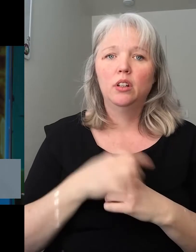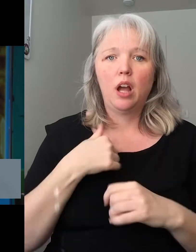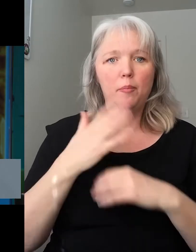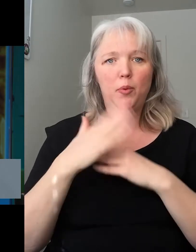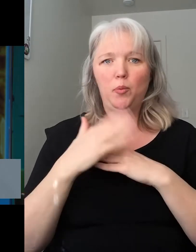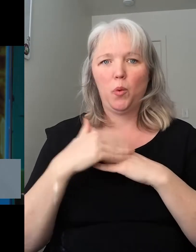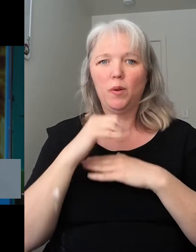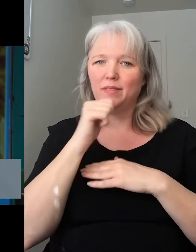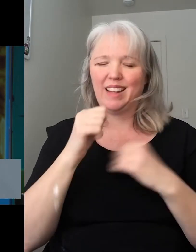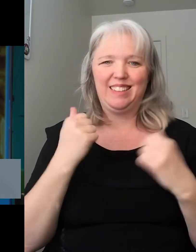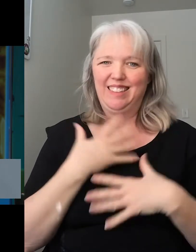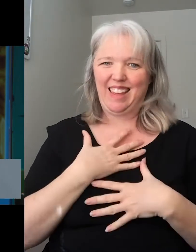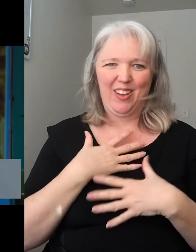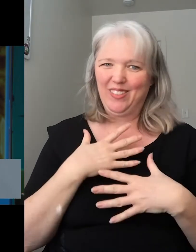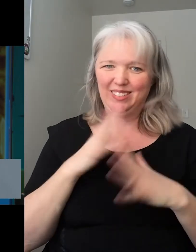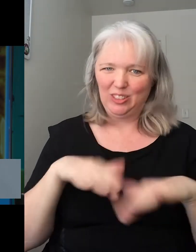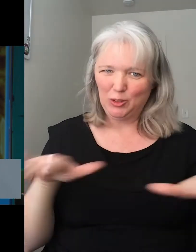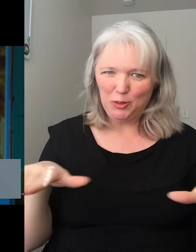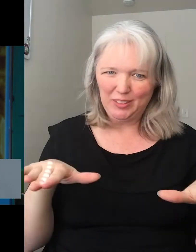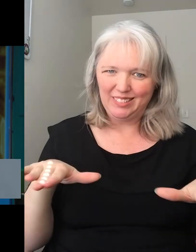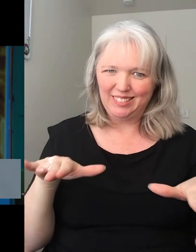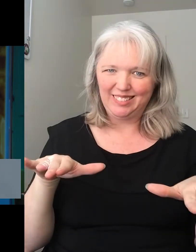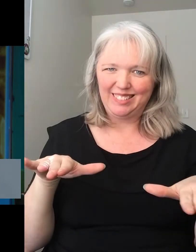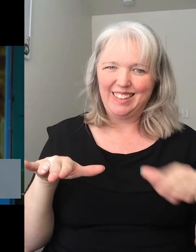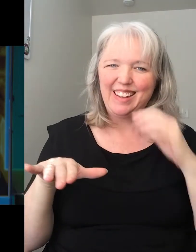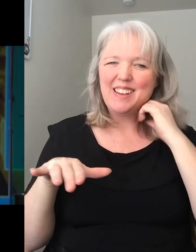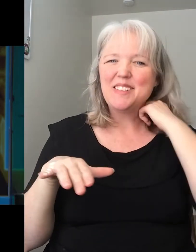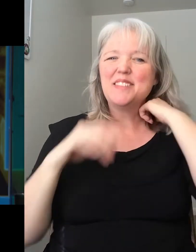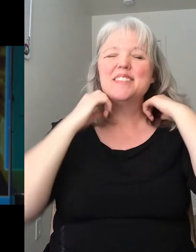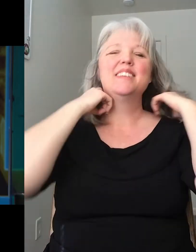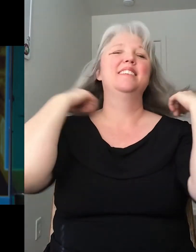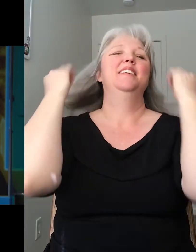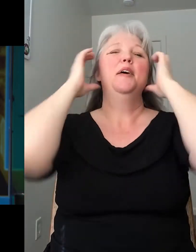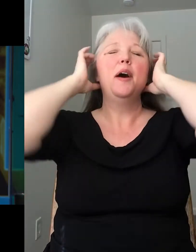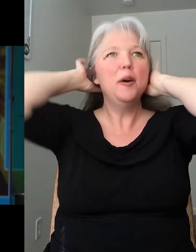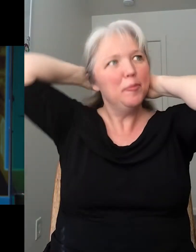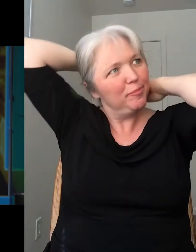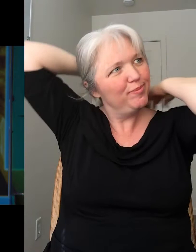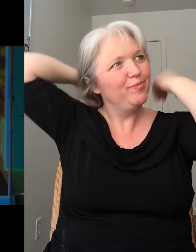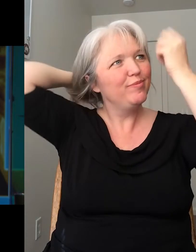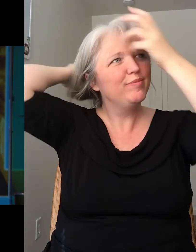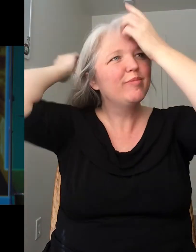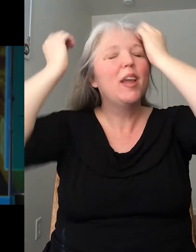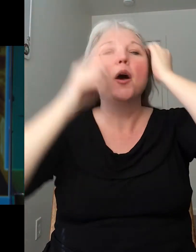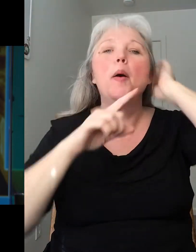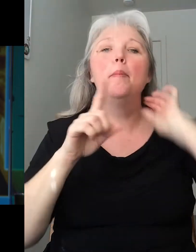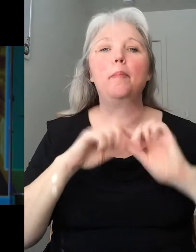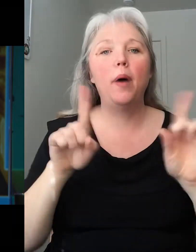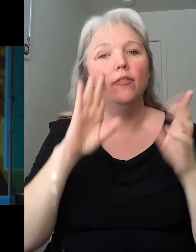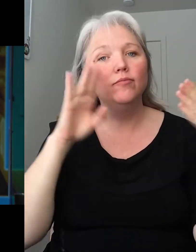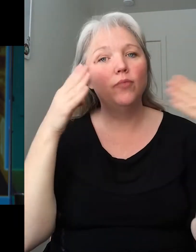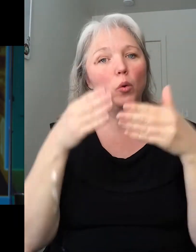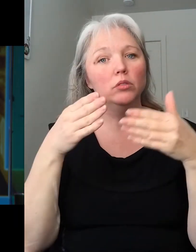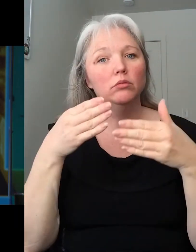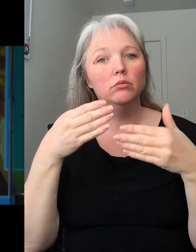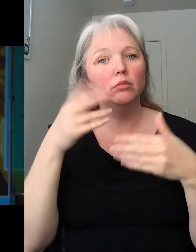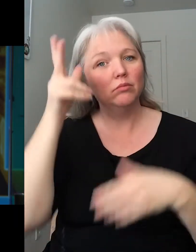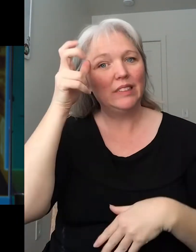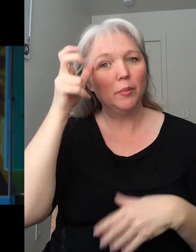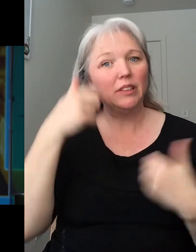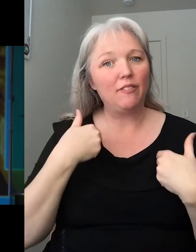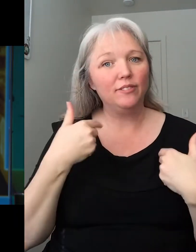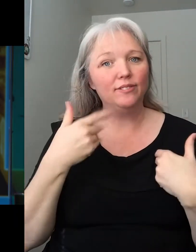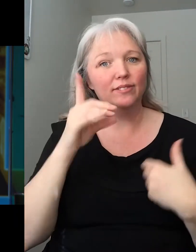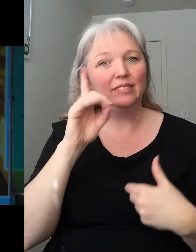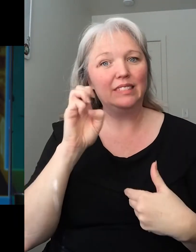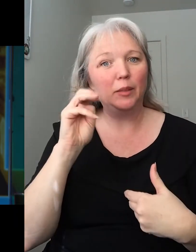I've been warned not to scare the children with this message, to make them get focused on the fact that there are some forces and there's some